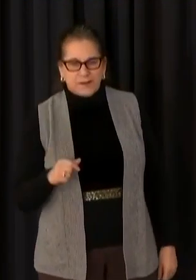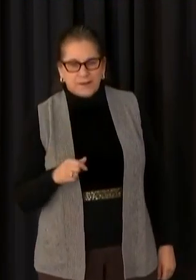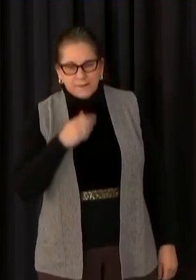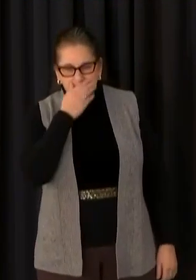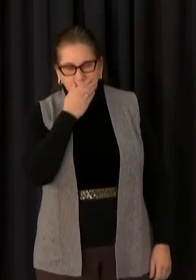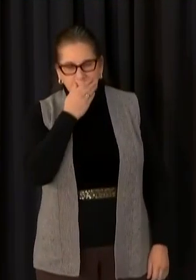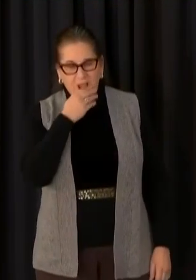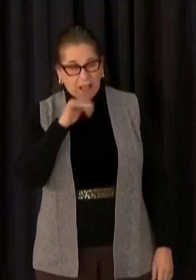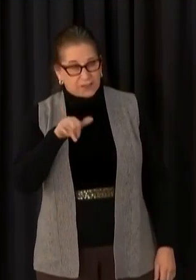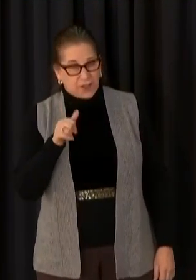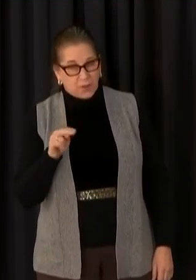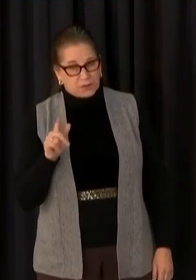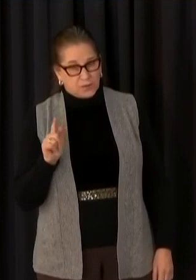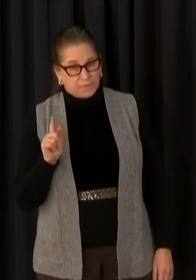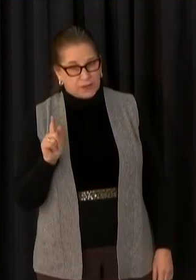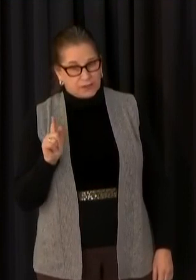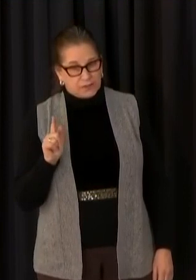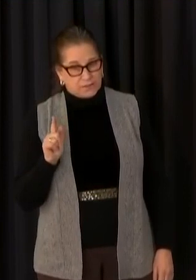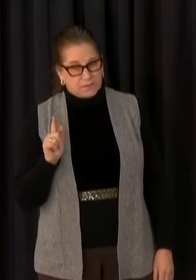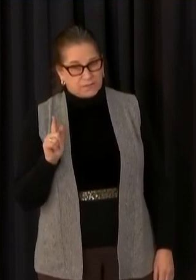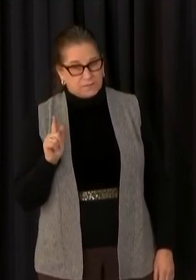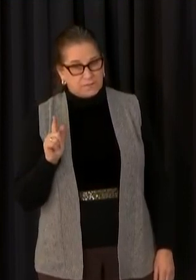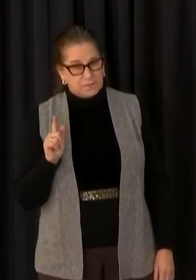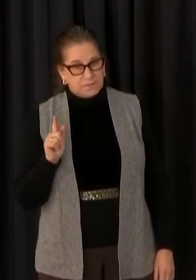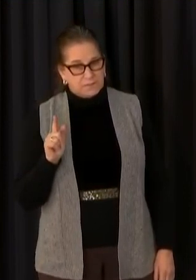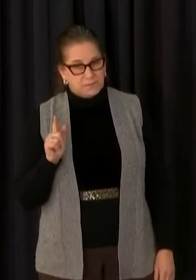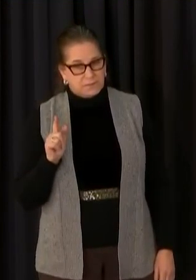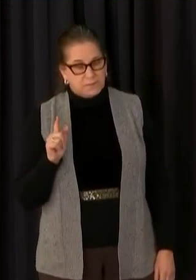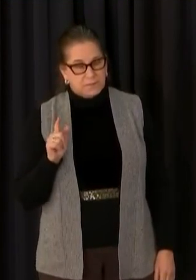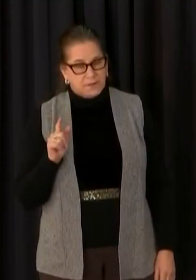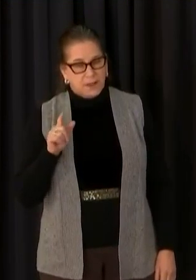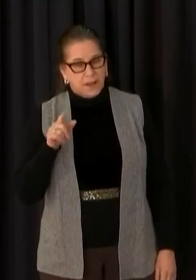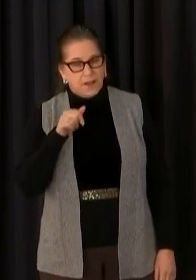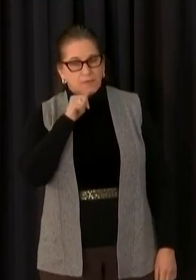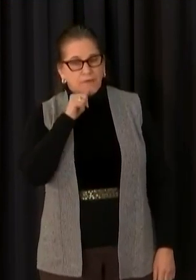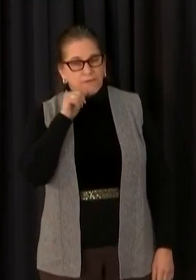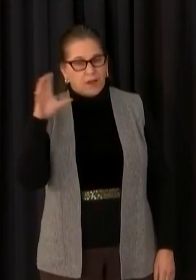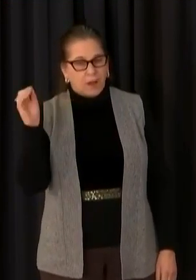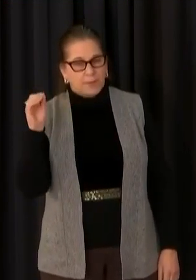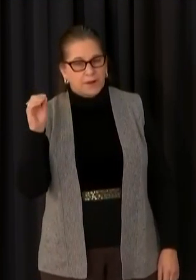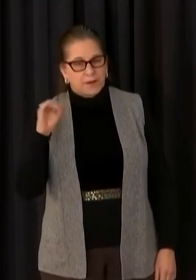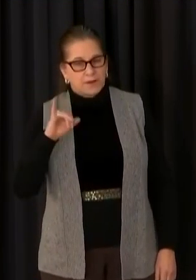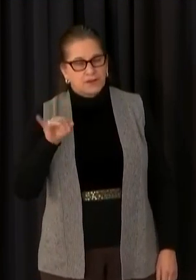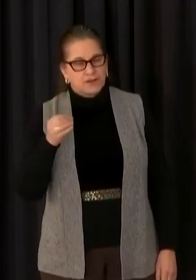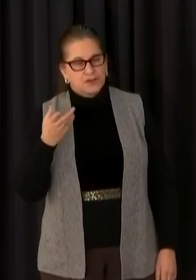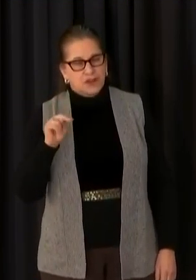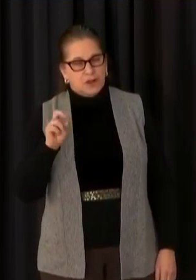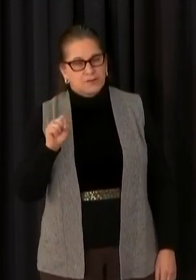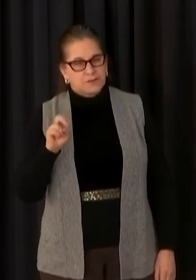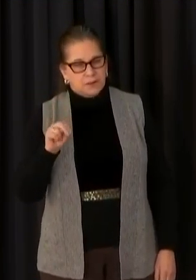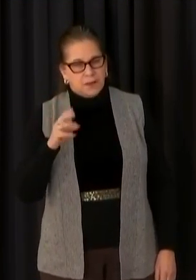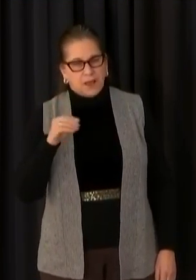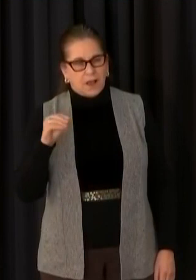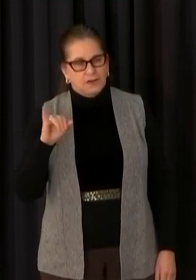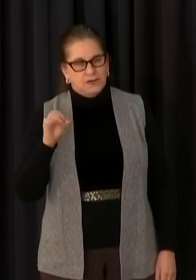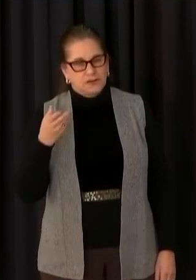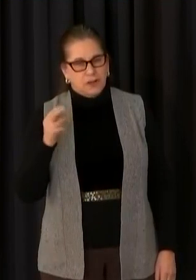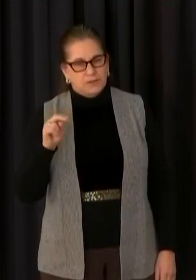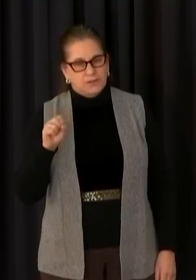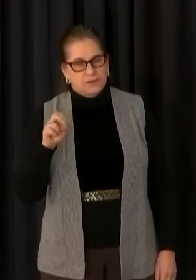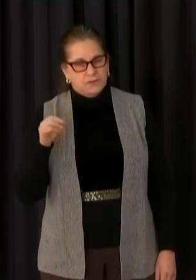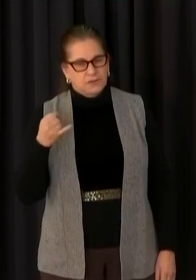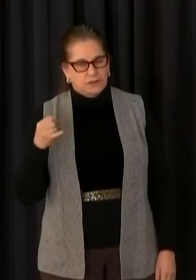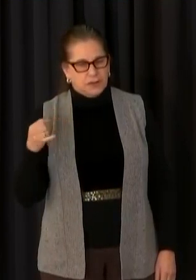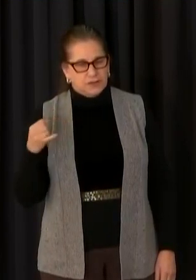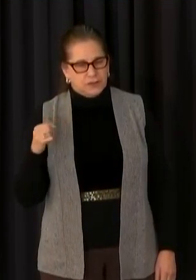go before the FDA in terms of getting its emergency authorization. The difference between Johnson & Johnson and